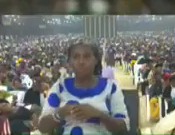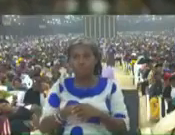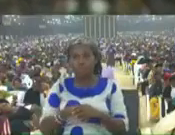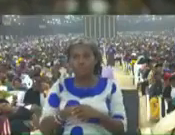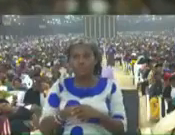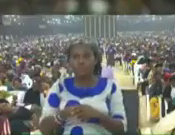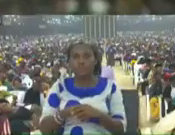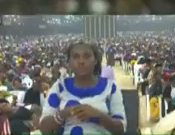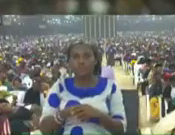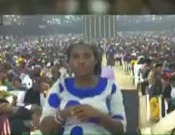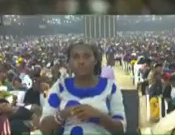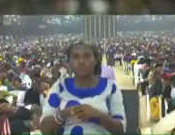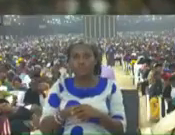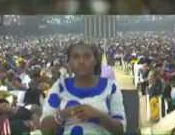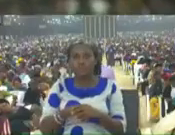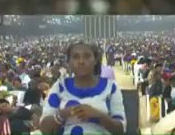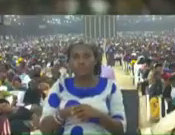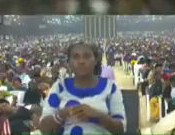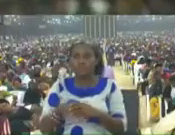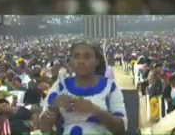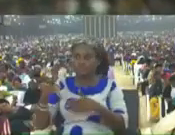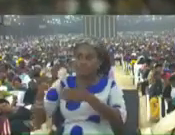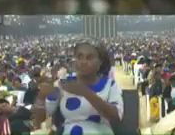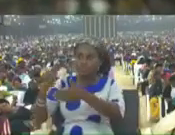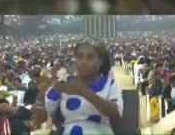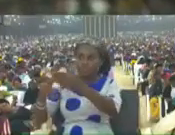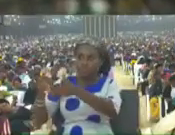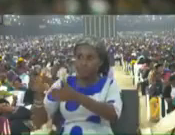While that is going on,